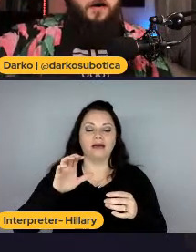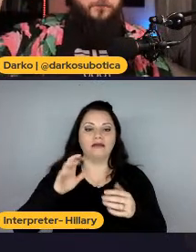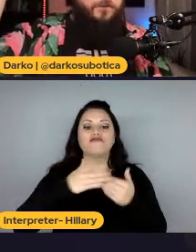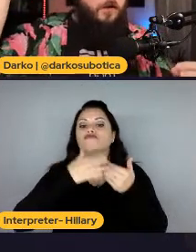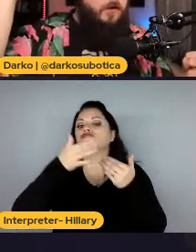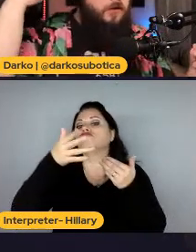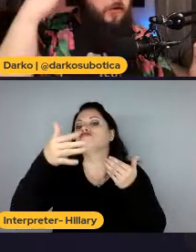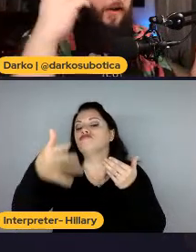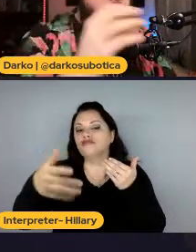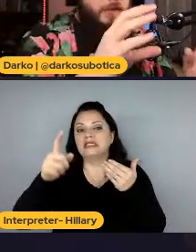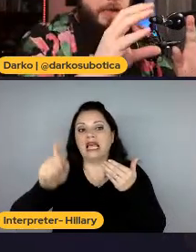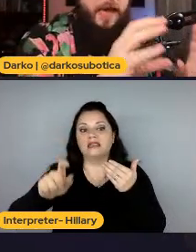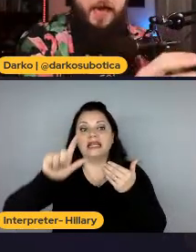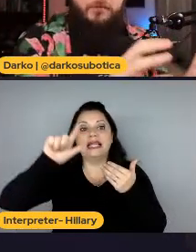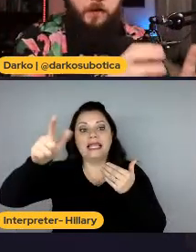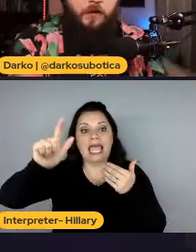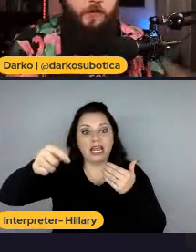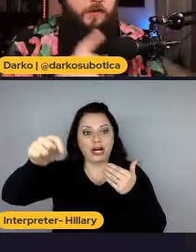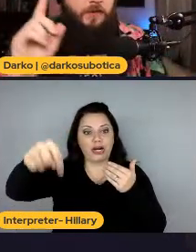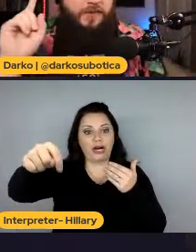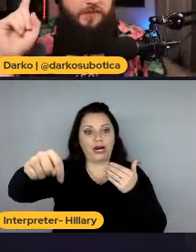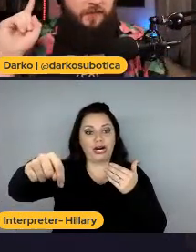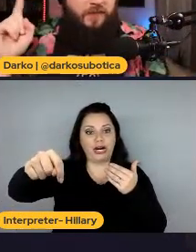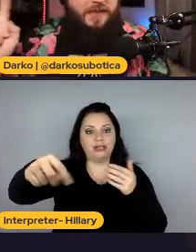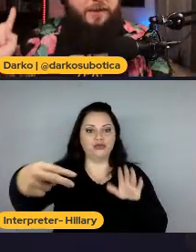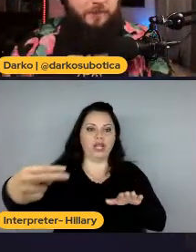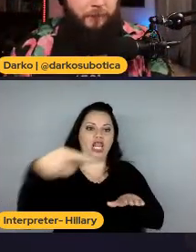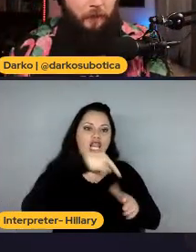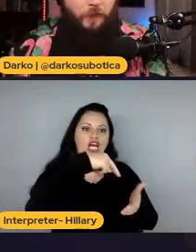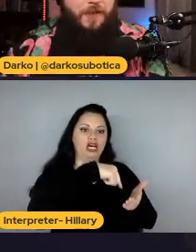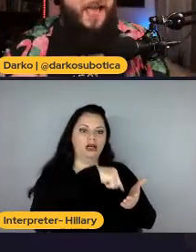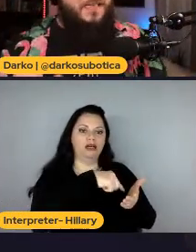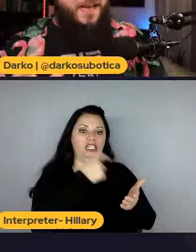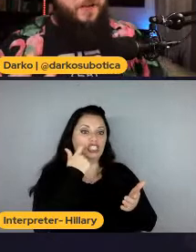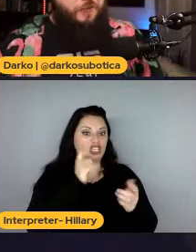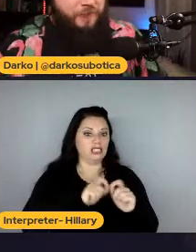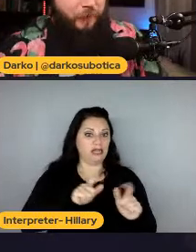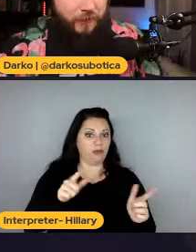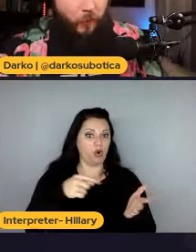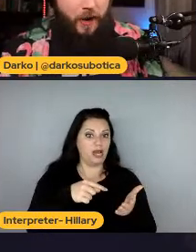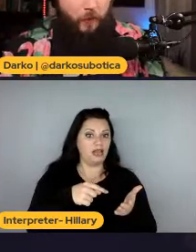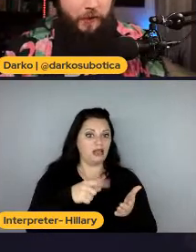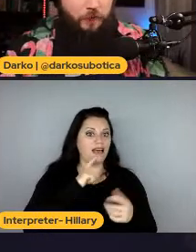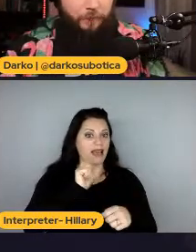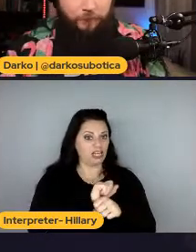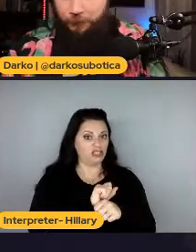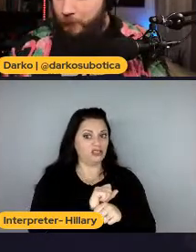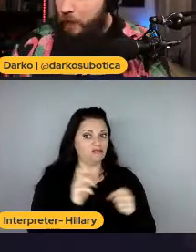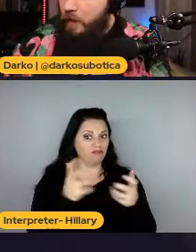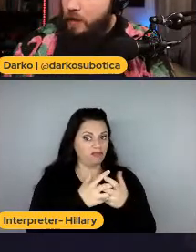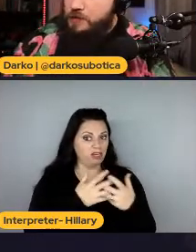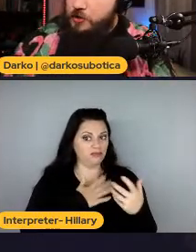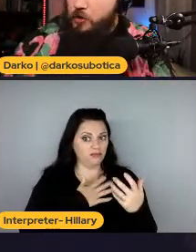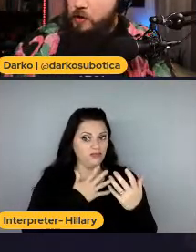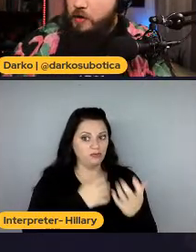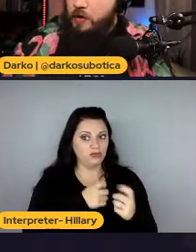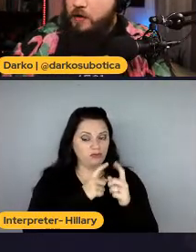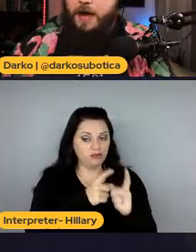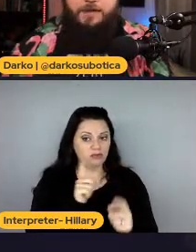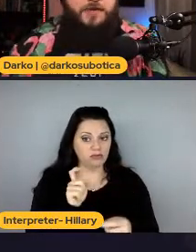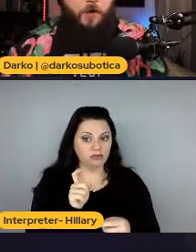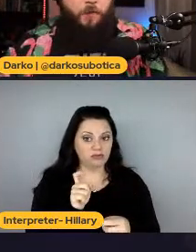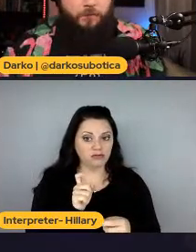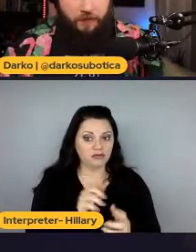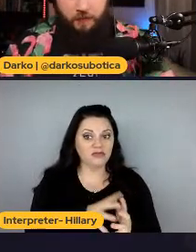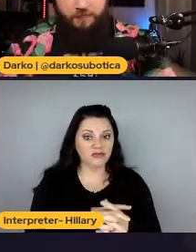to actually have a look. Is the thing I've deployed, is it actually deployed the way I want it to? So